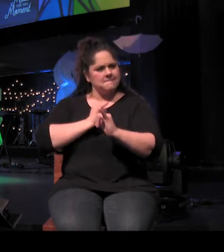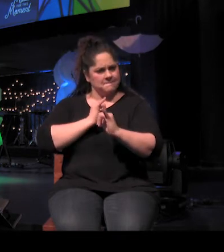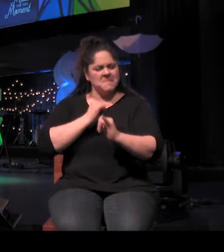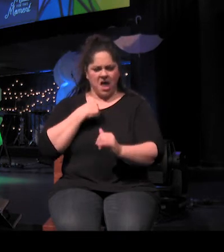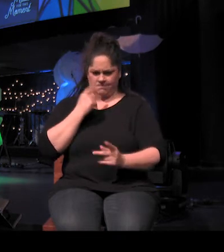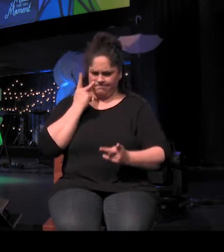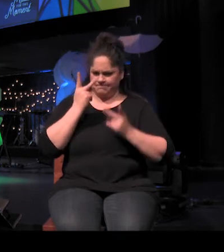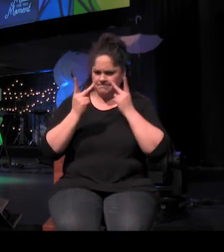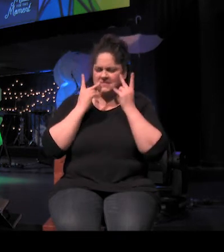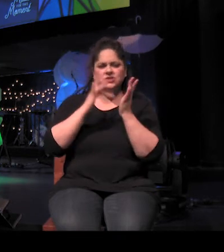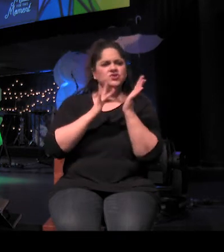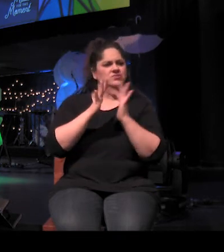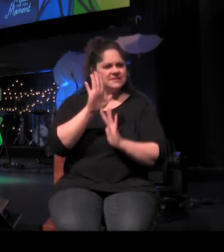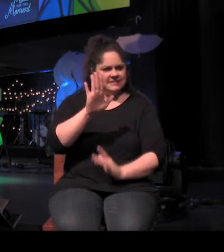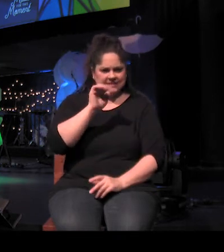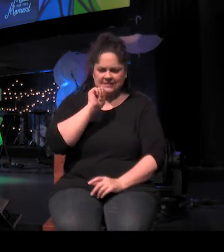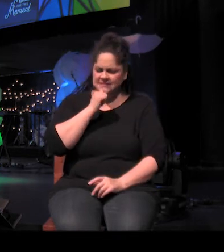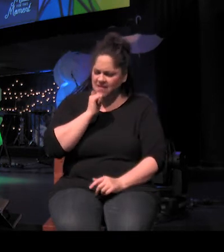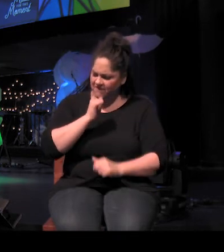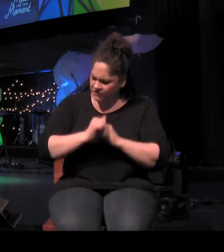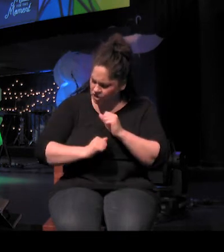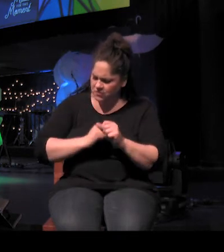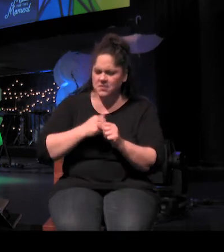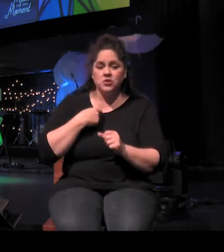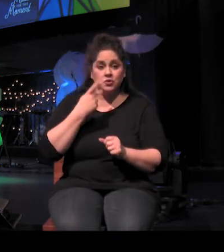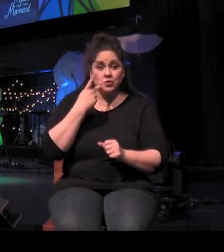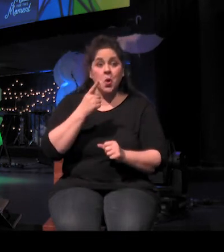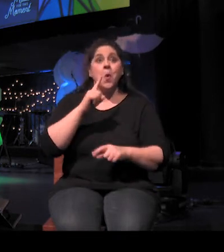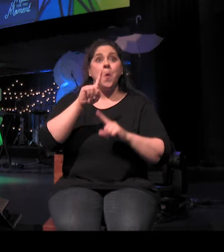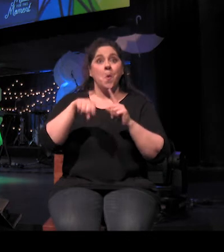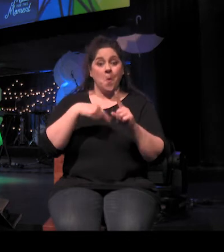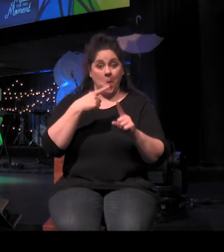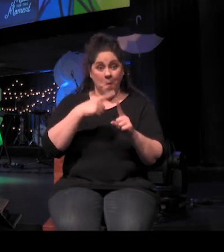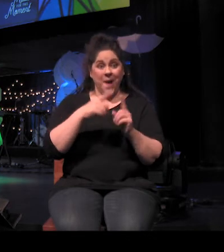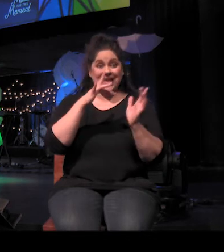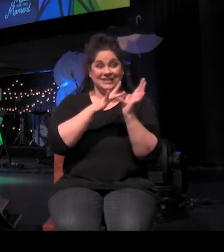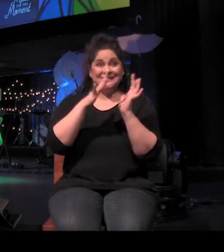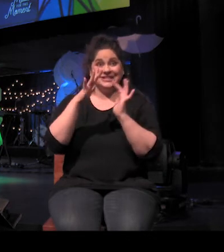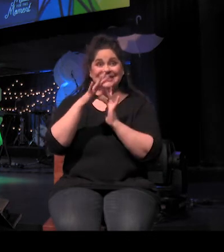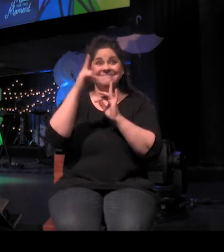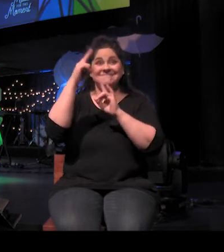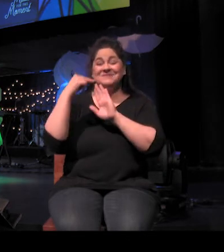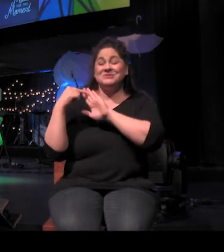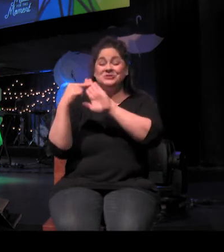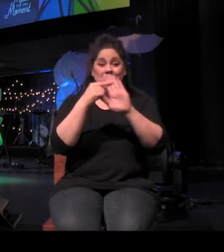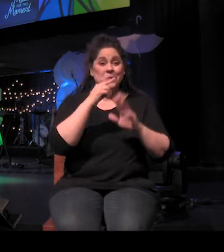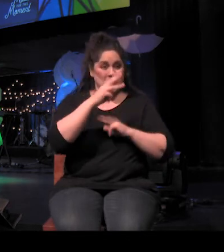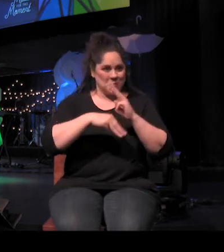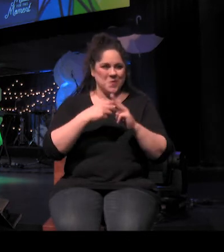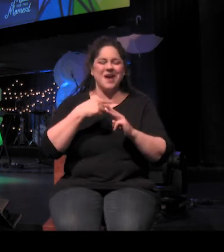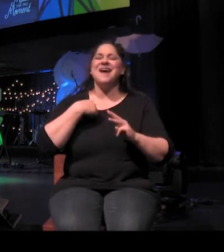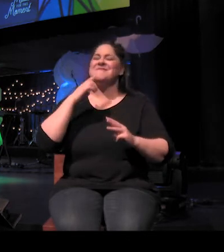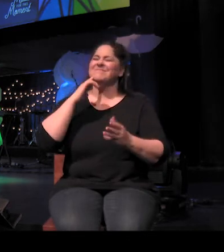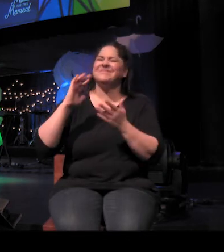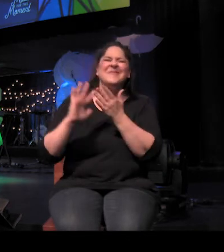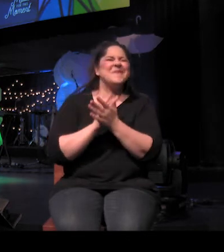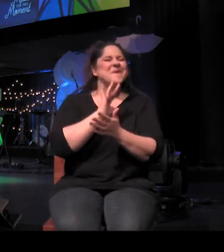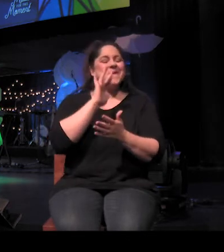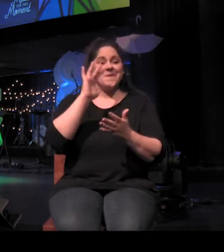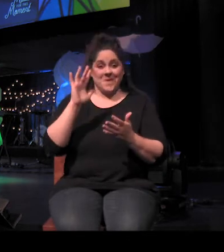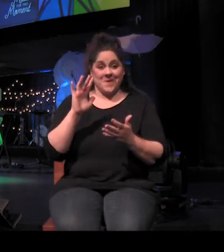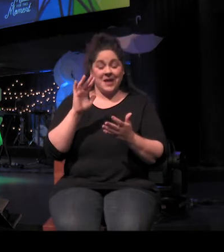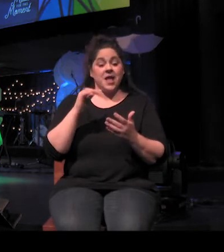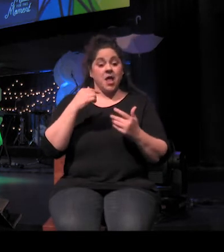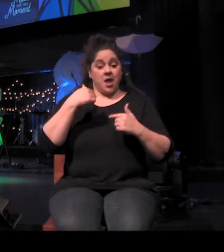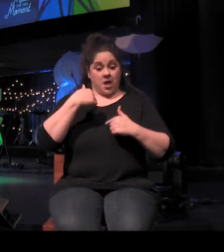and I too will share in his glory when he is revealed to the whole world. As a fellow elder, I appeal